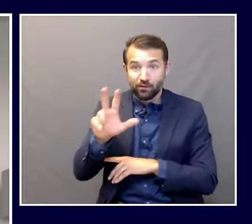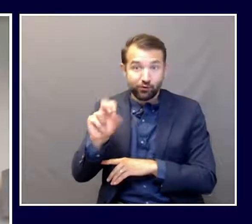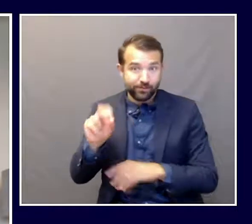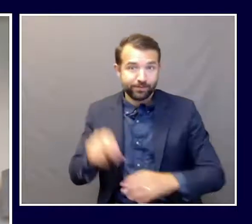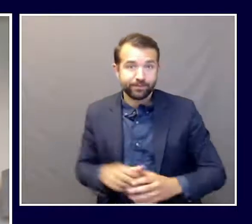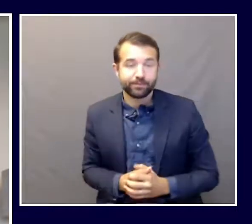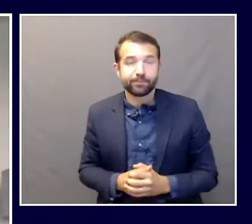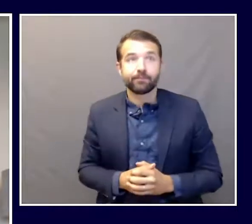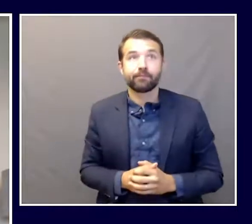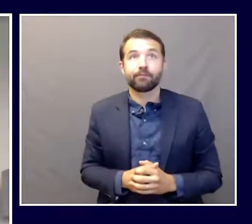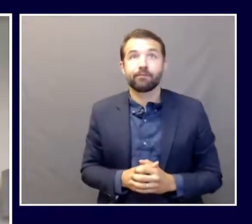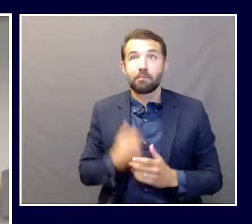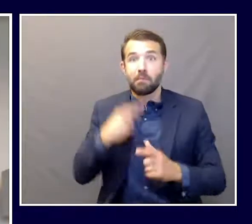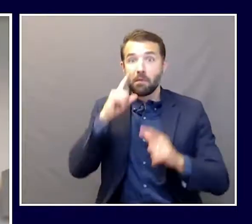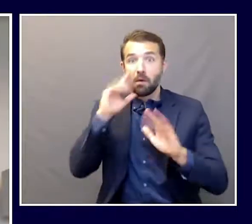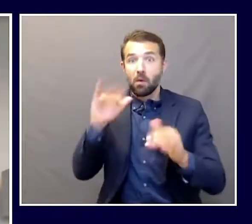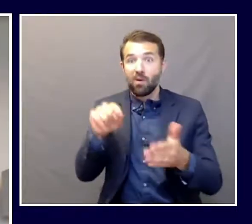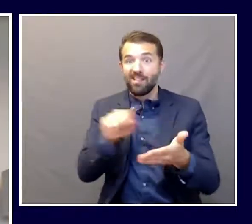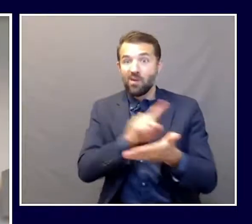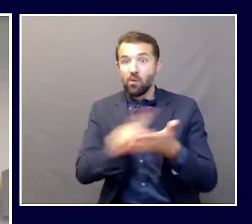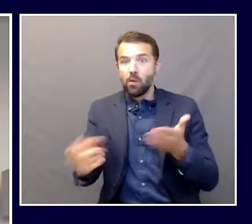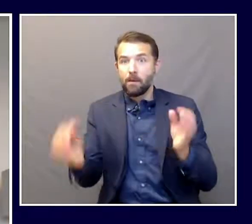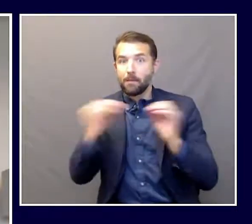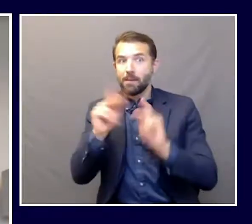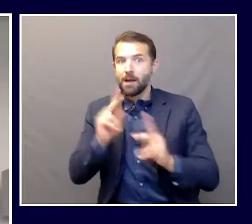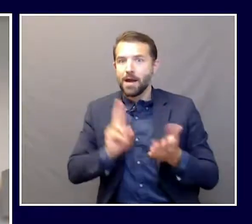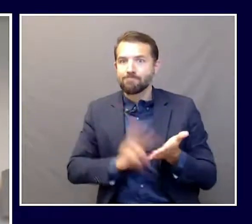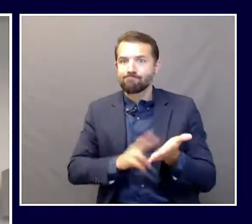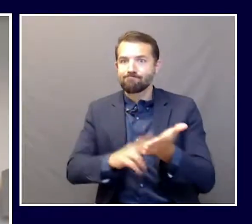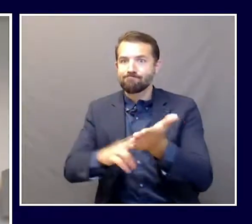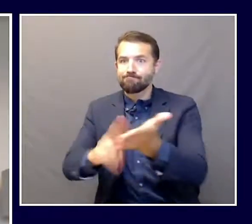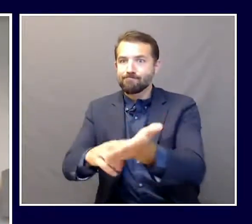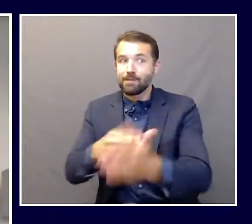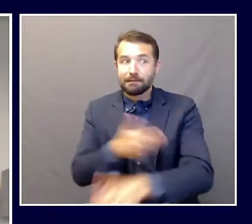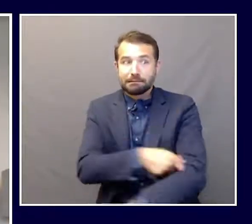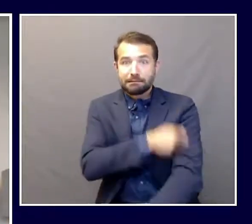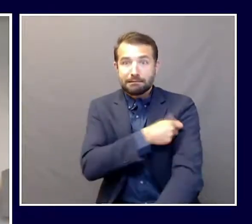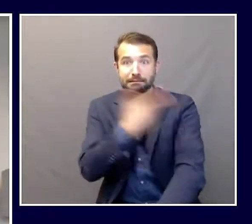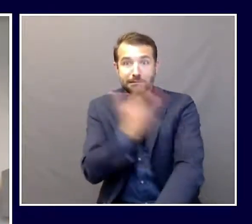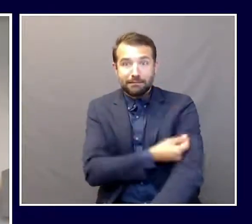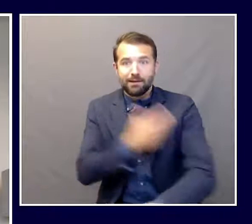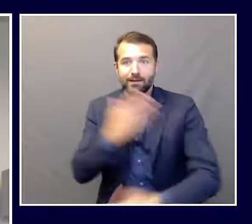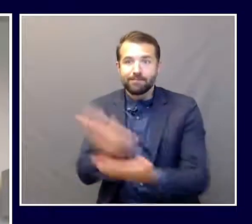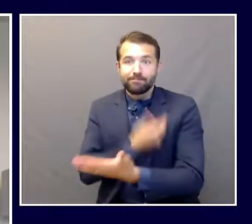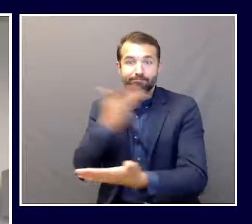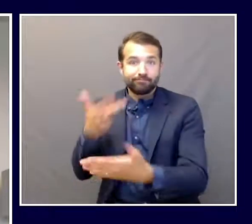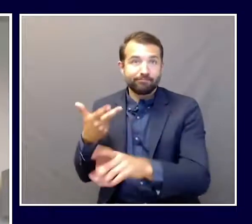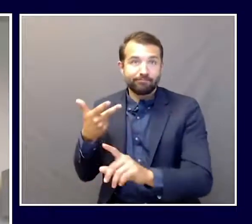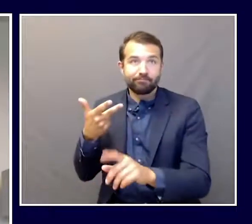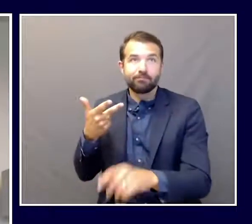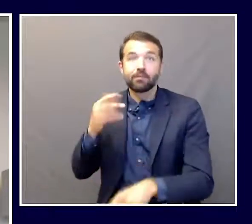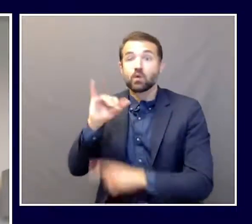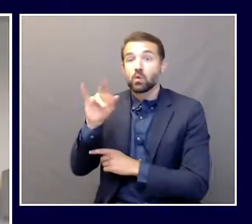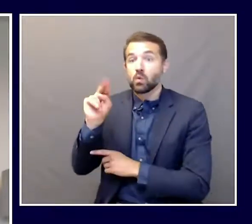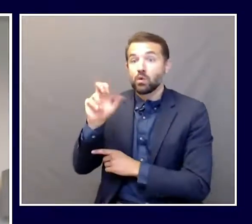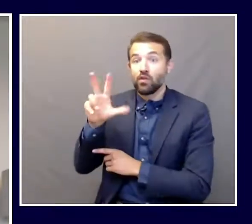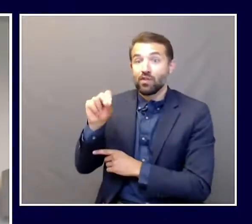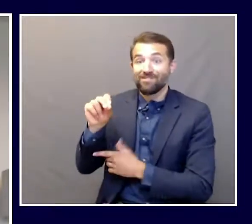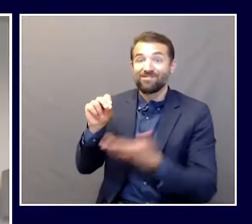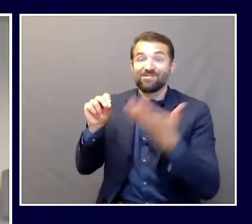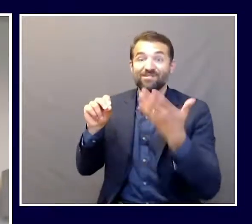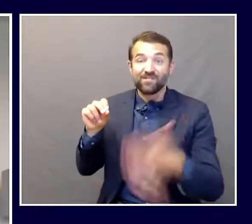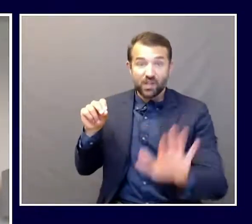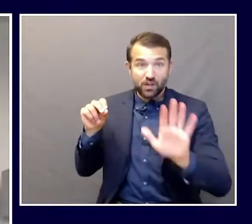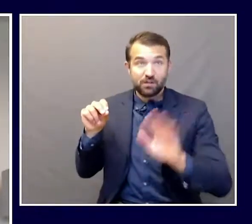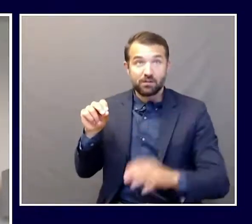the next 7 days. Now, you can still get vaccinated even after June 30th, don't get me wrong, but the sweepstakes registration is